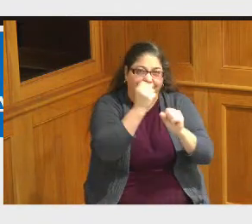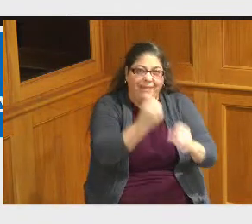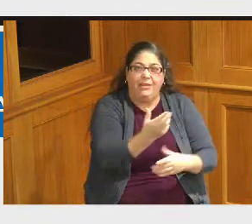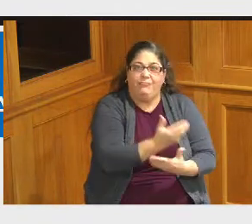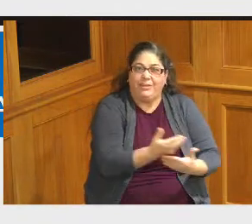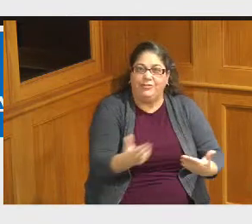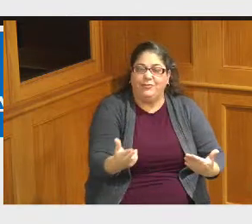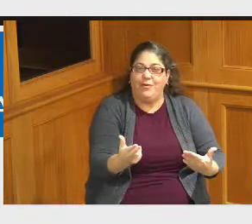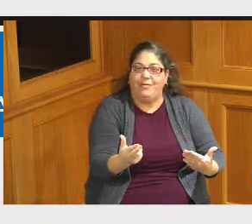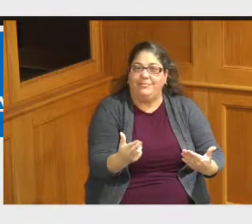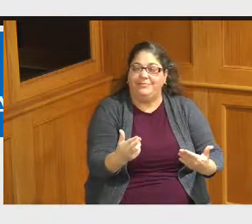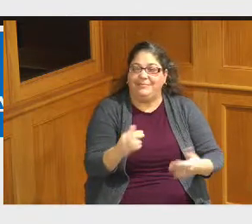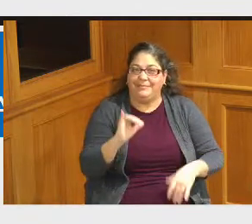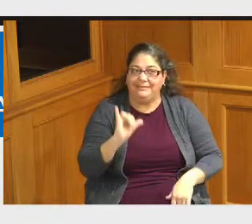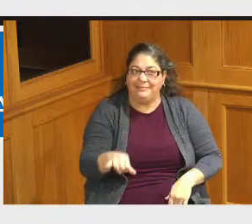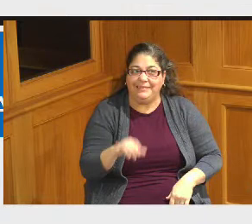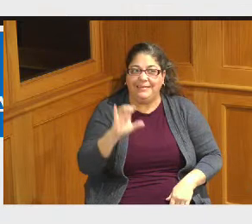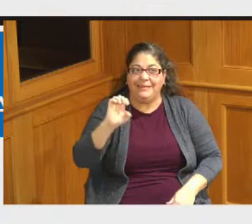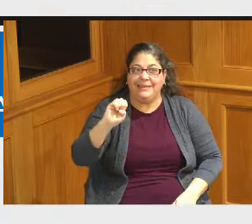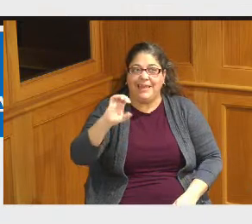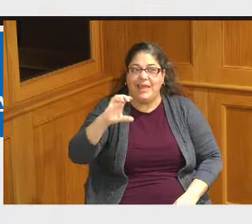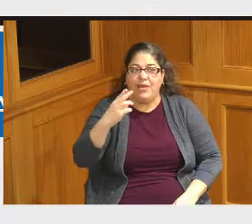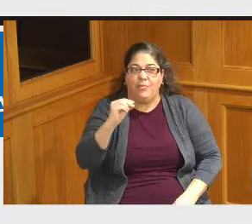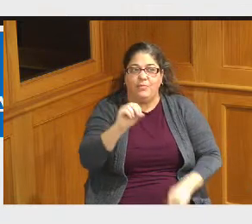The ecosystem is pretty rich,